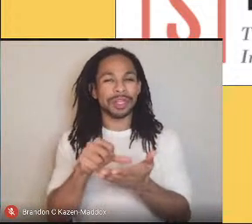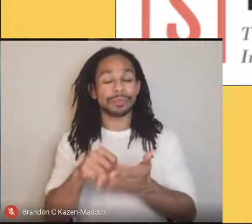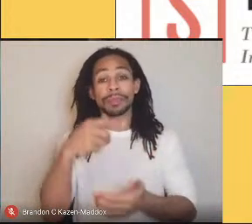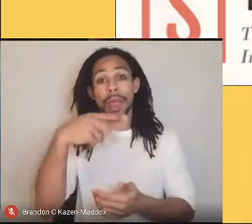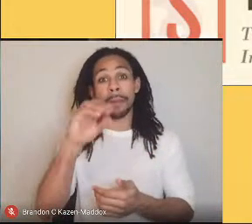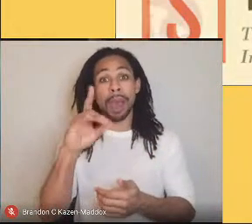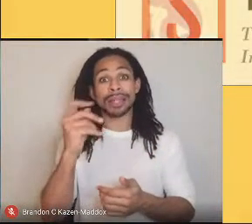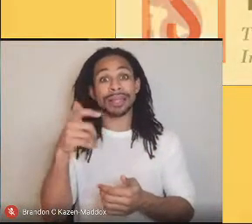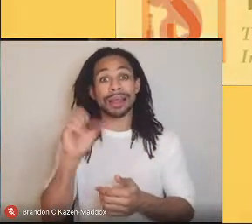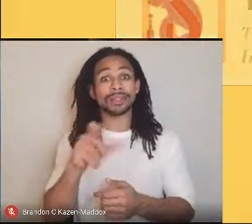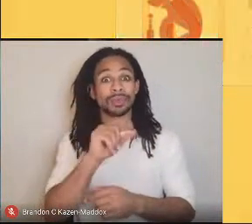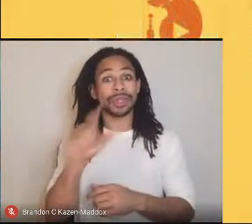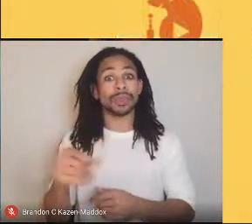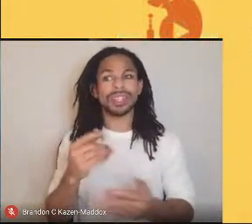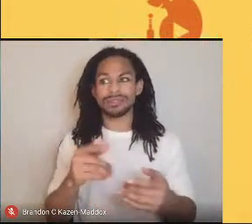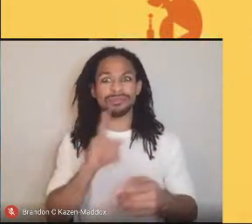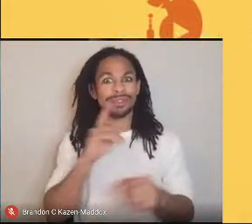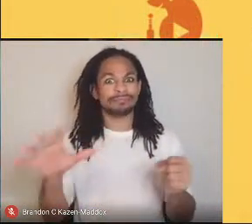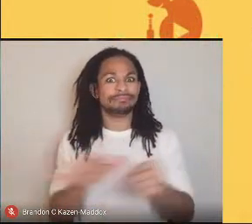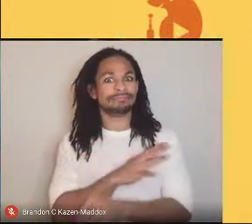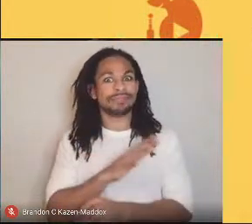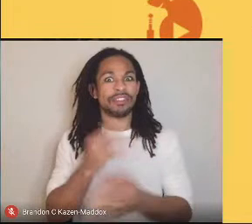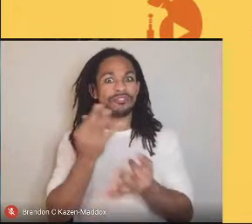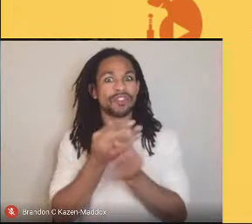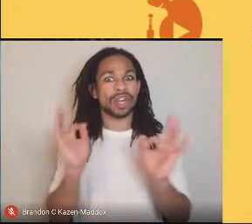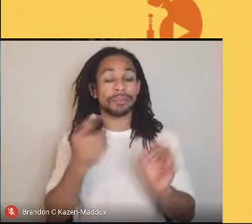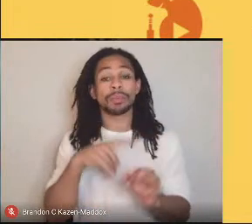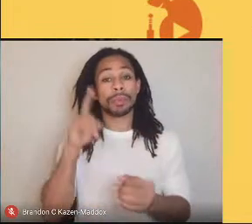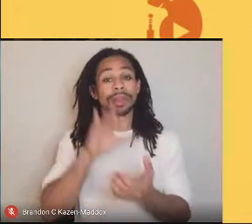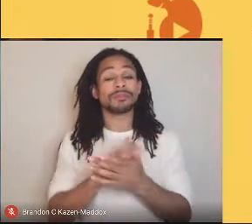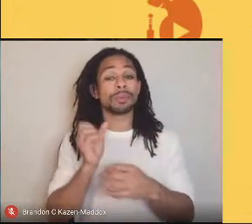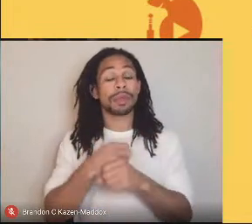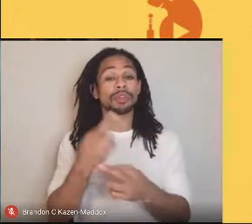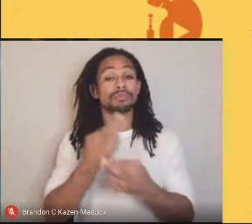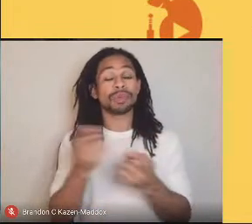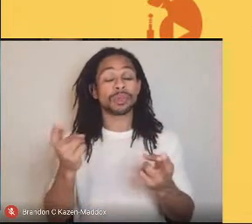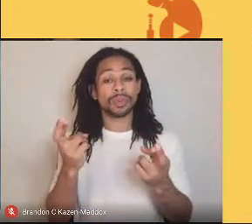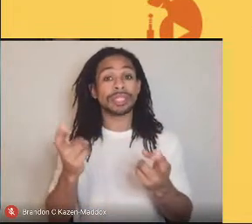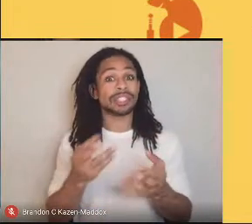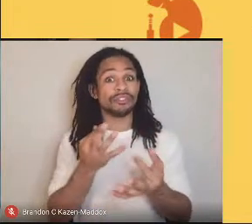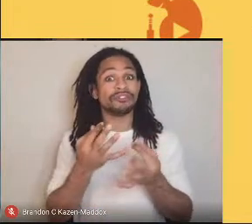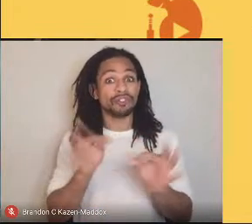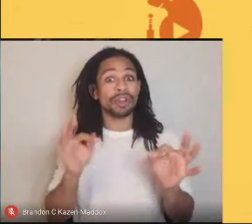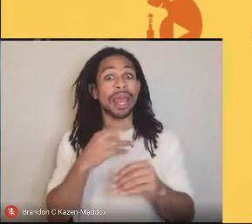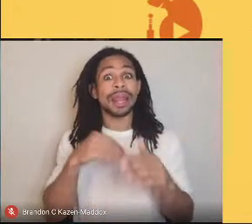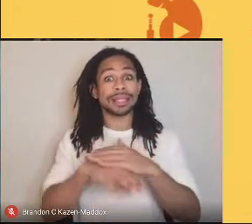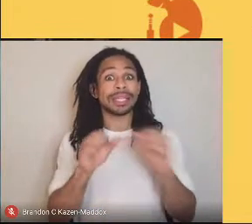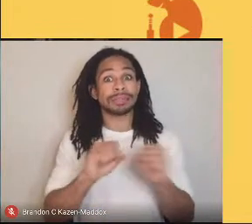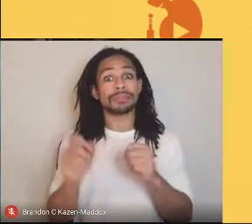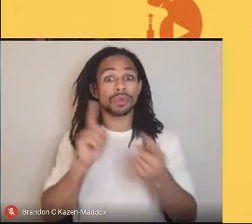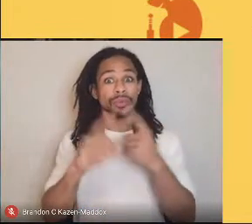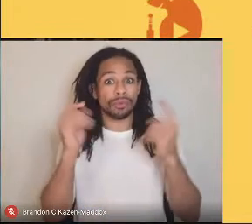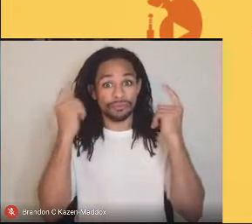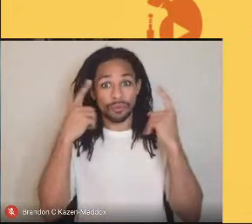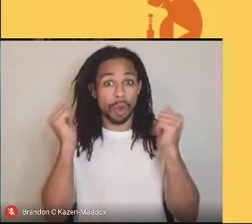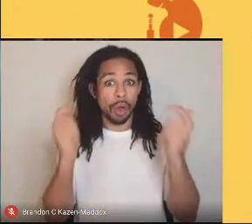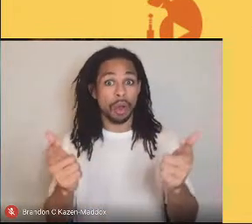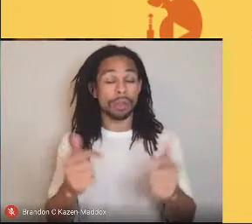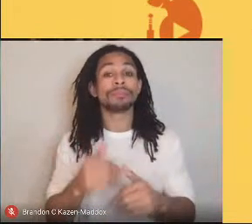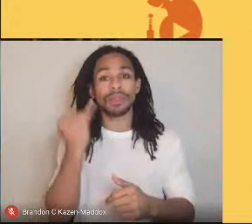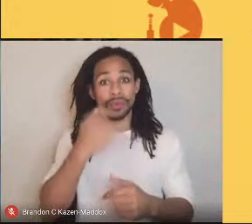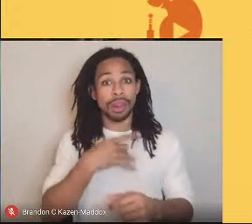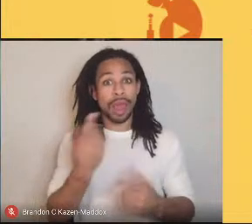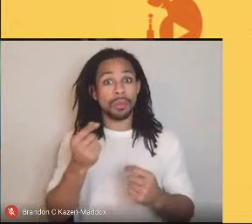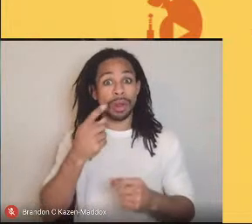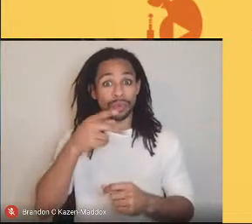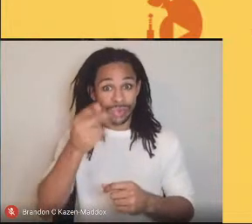free. We believe in making the resources we're creating available and accessible to all. If you like what we're doing here and